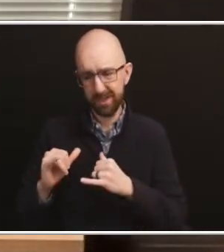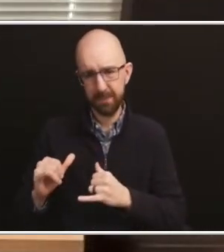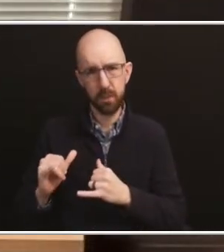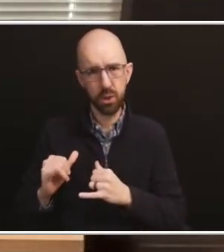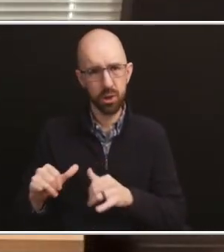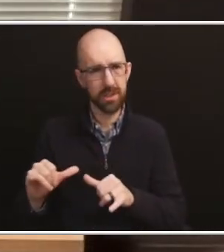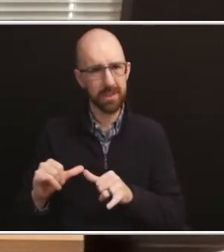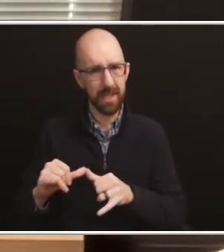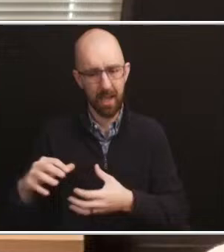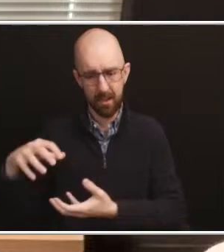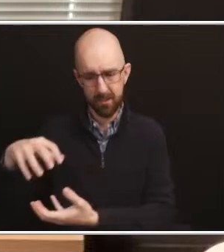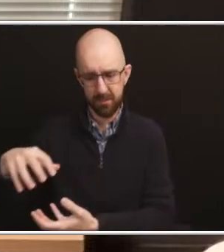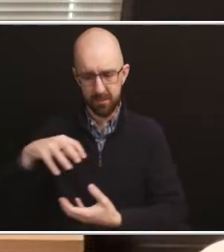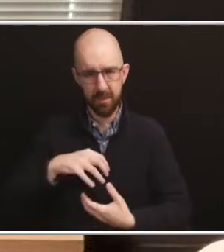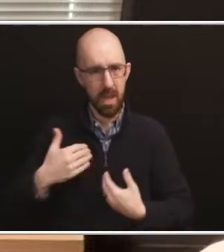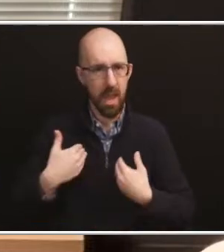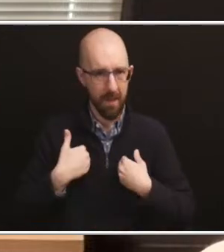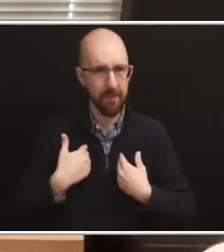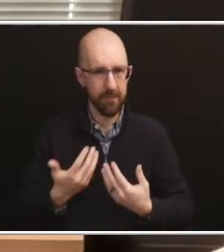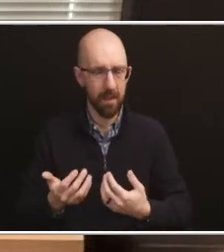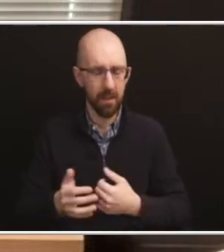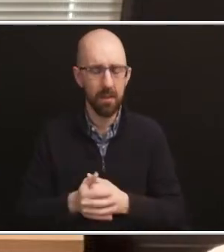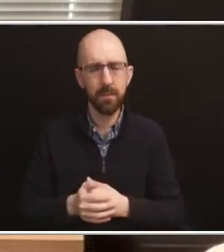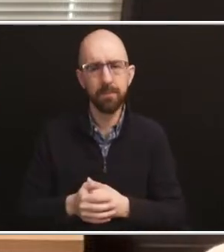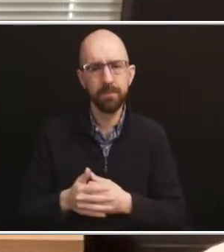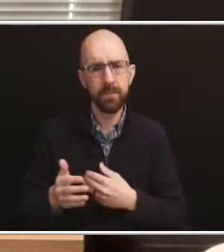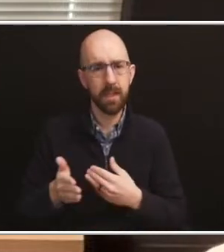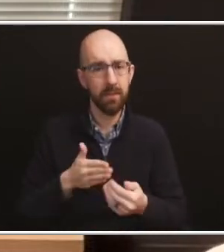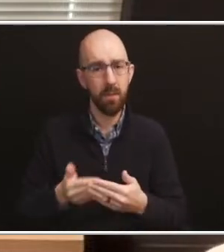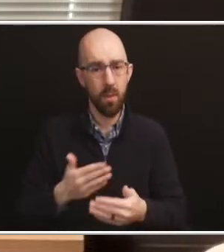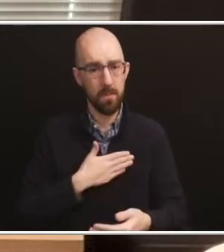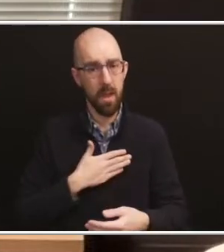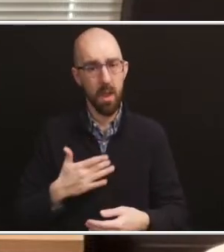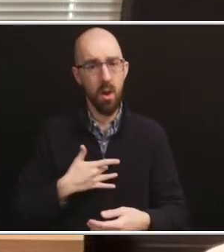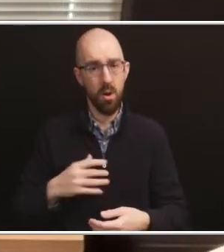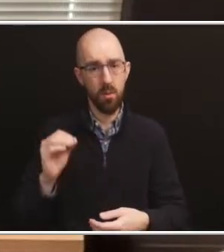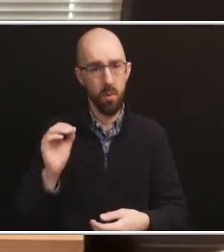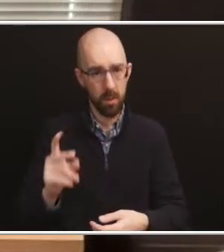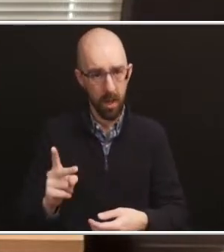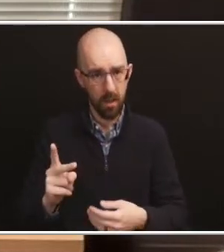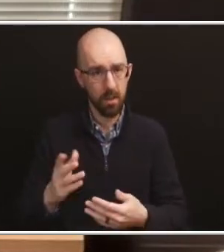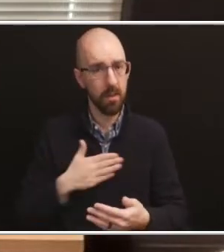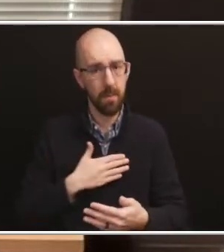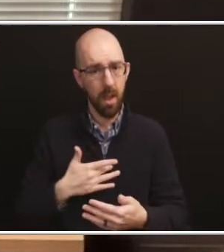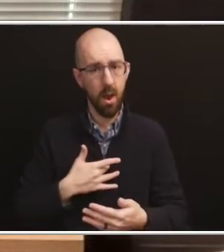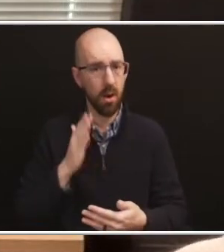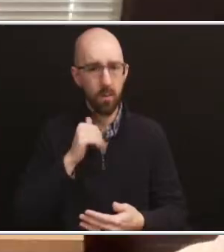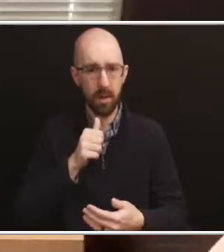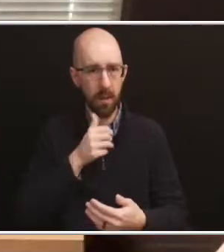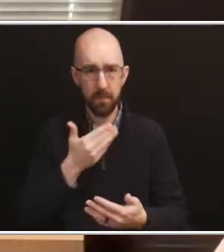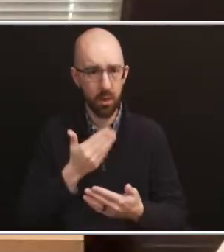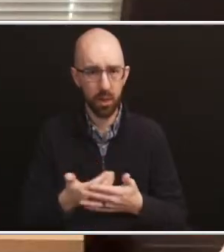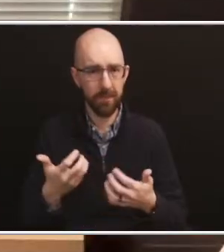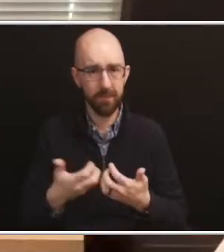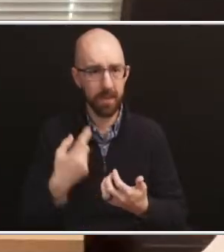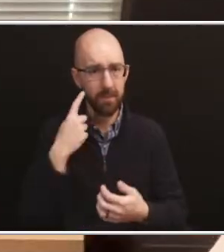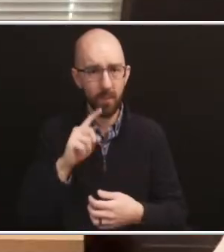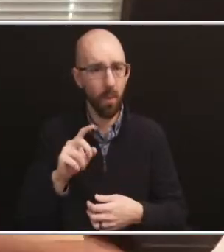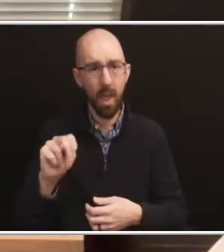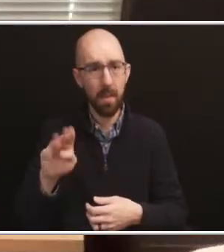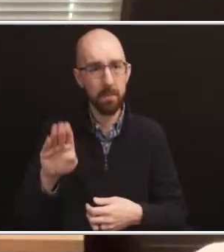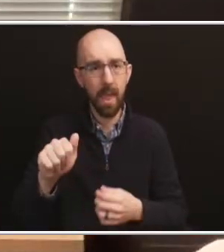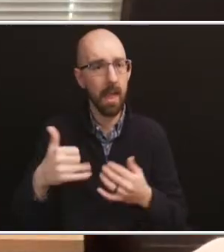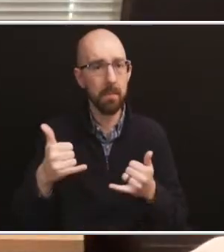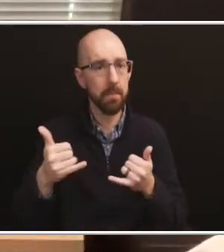of the recipient. Even though my heart is okay, my heart would not be good for an NBA player. That's just the